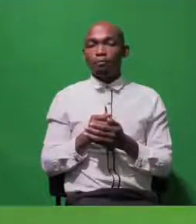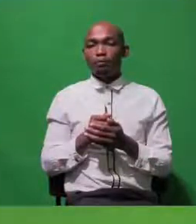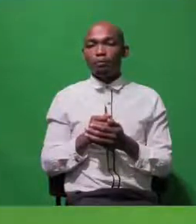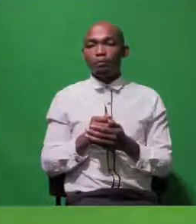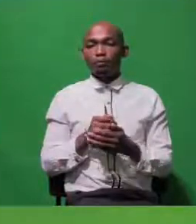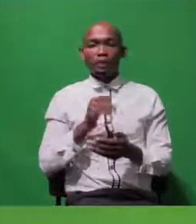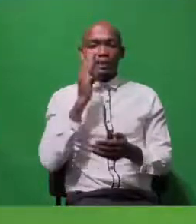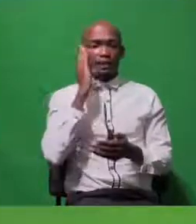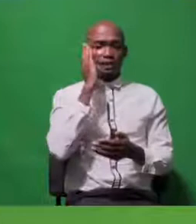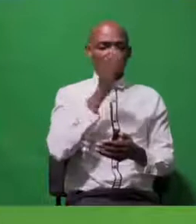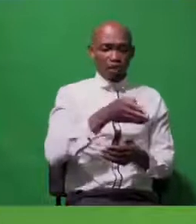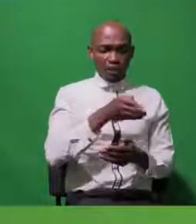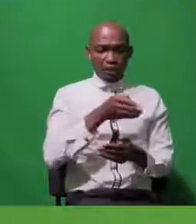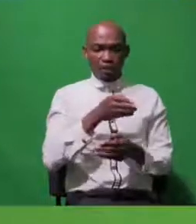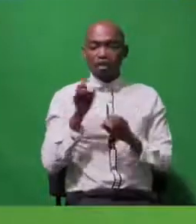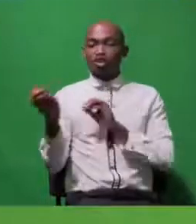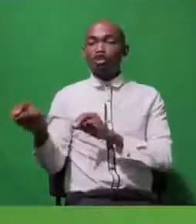shifting